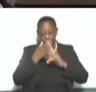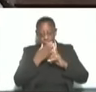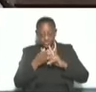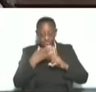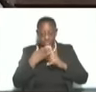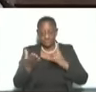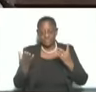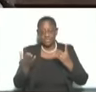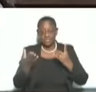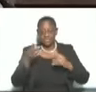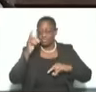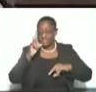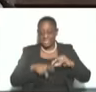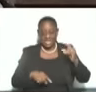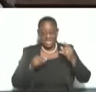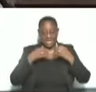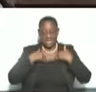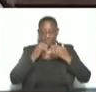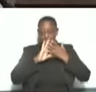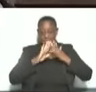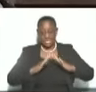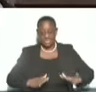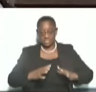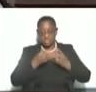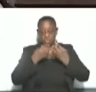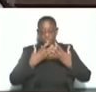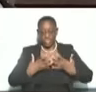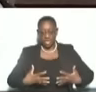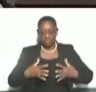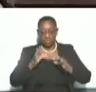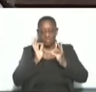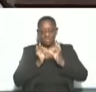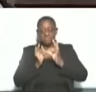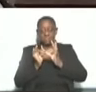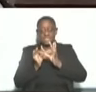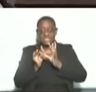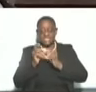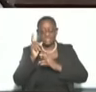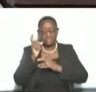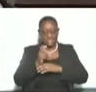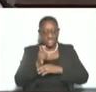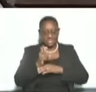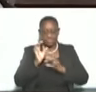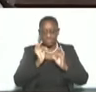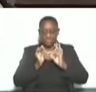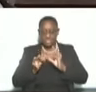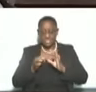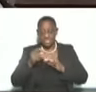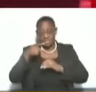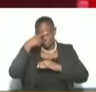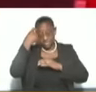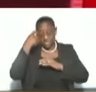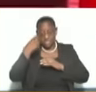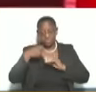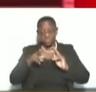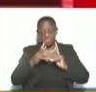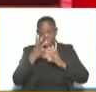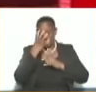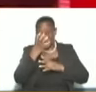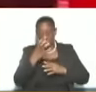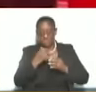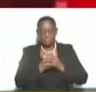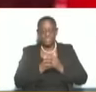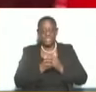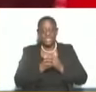violence. We cannot have peace without fixing what needs to be fixed, because people will be angry. Mrs. Davis says